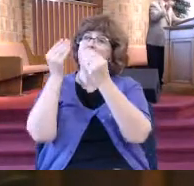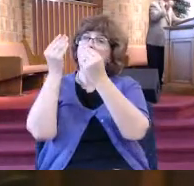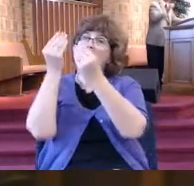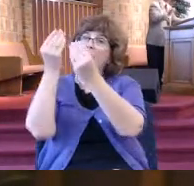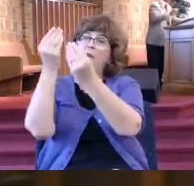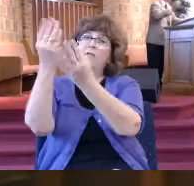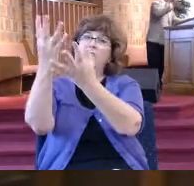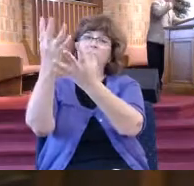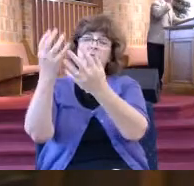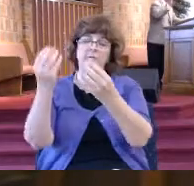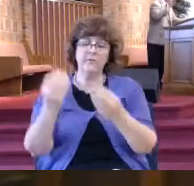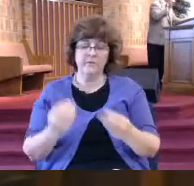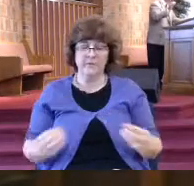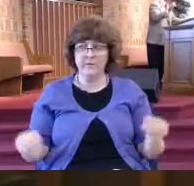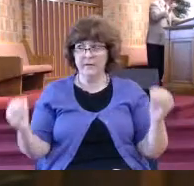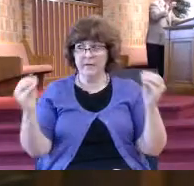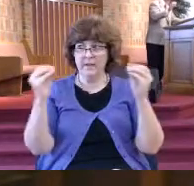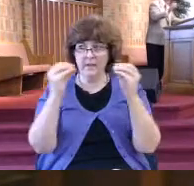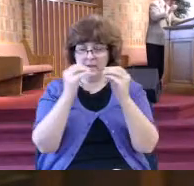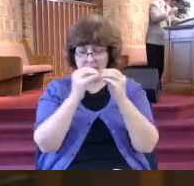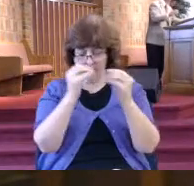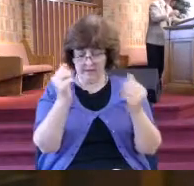more love to